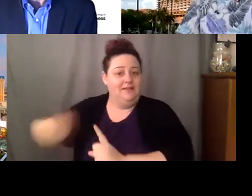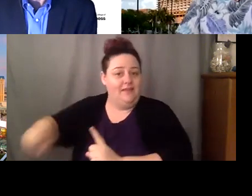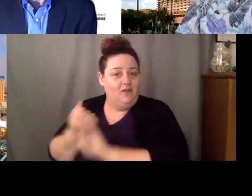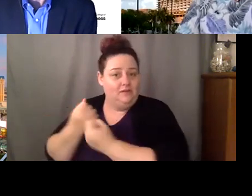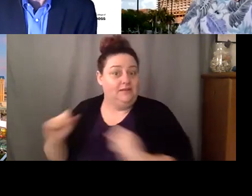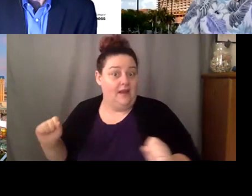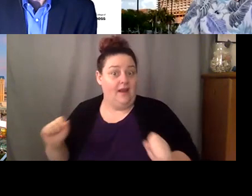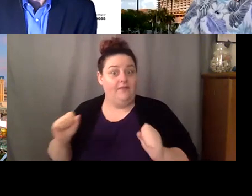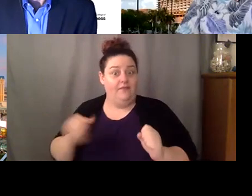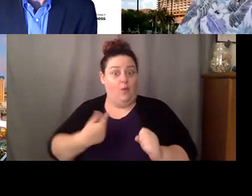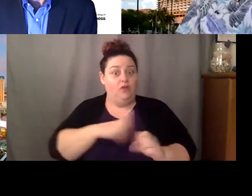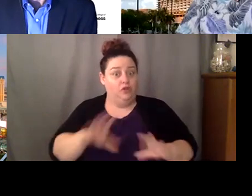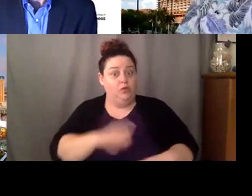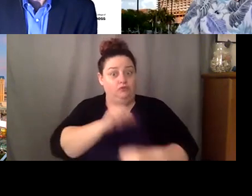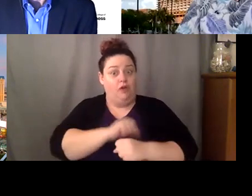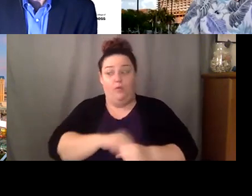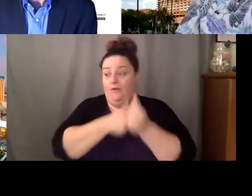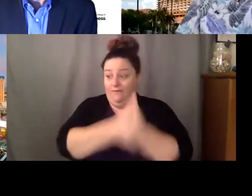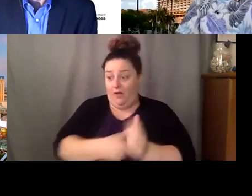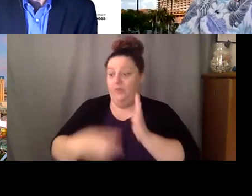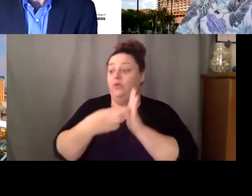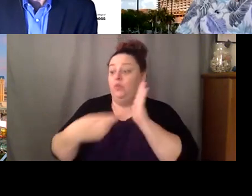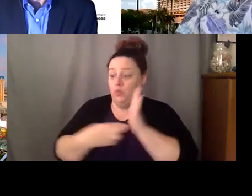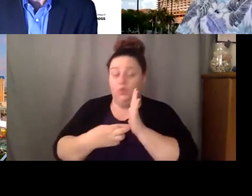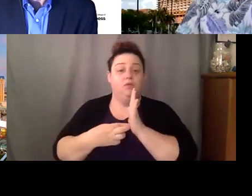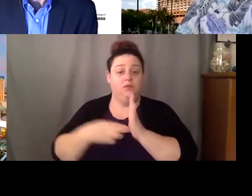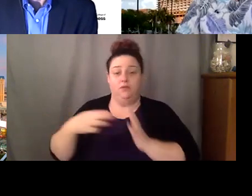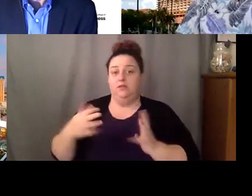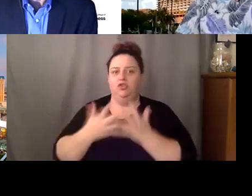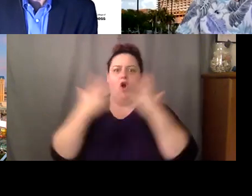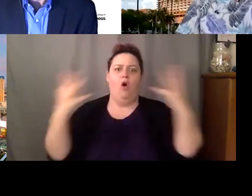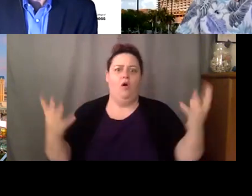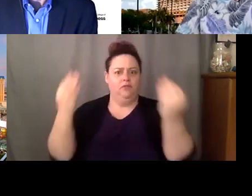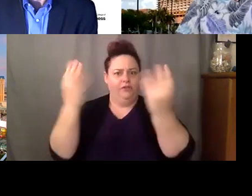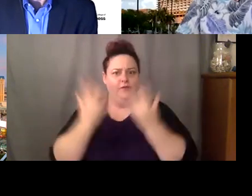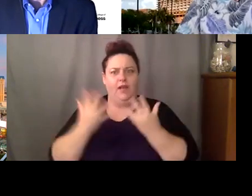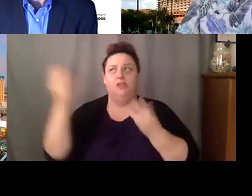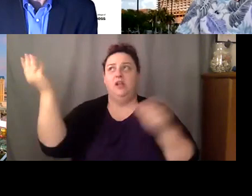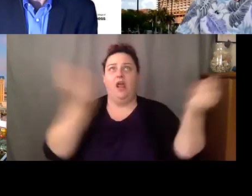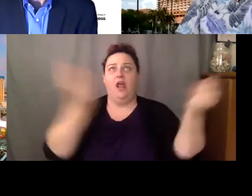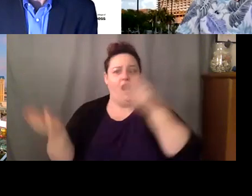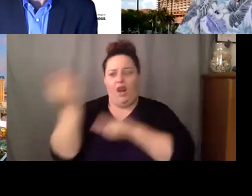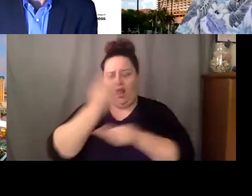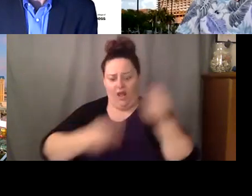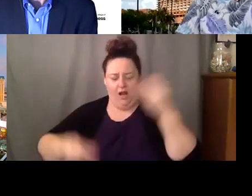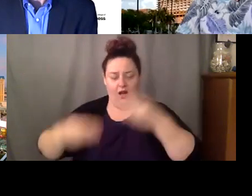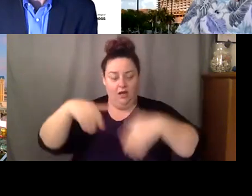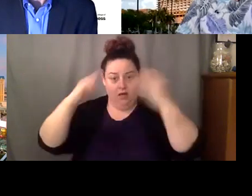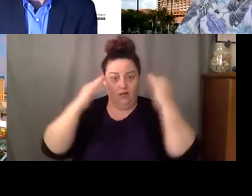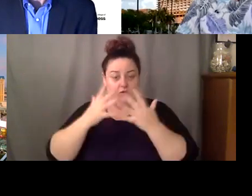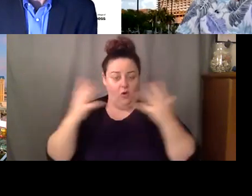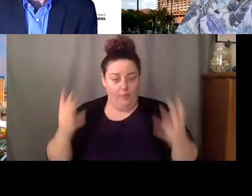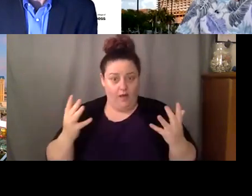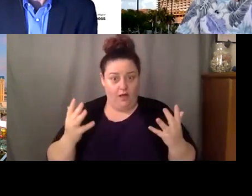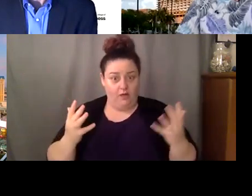that you are following the guidelines. There's so much information in a situation like this. There's so much information